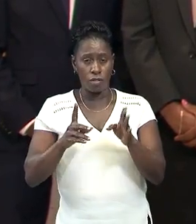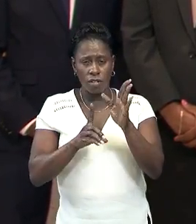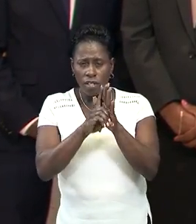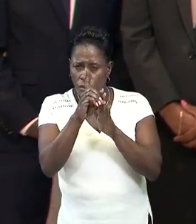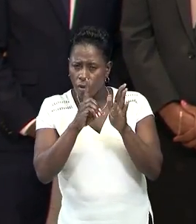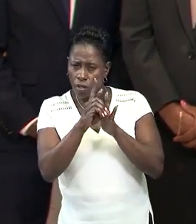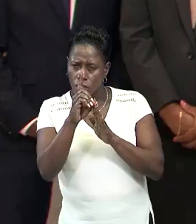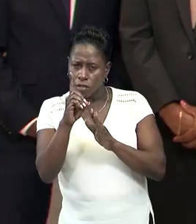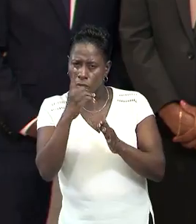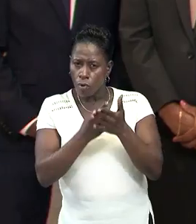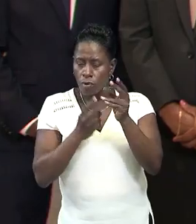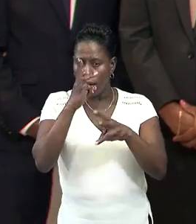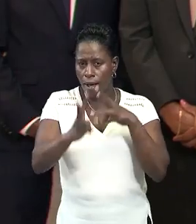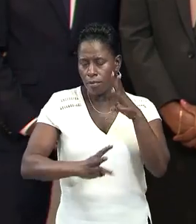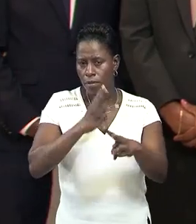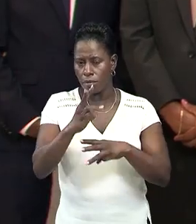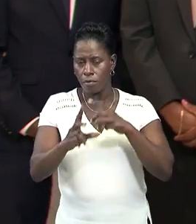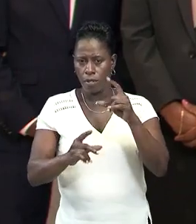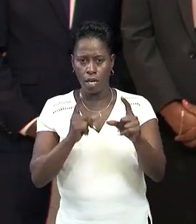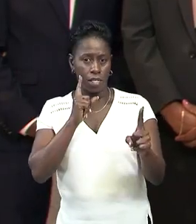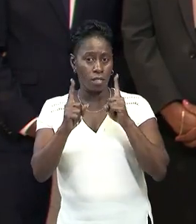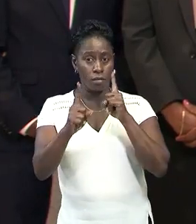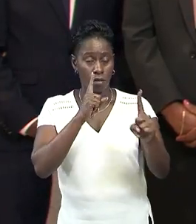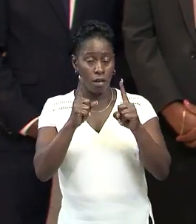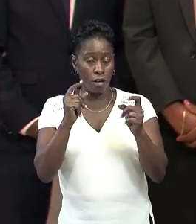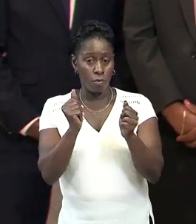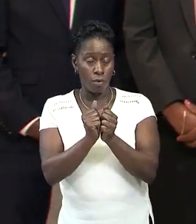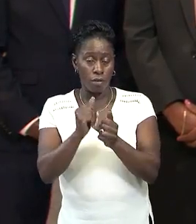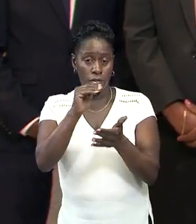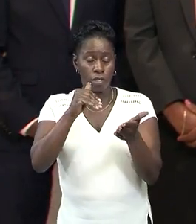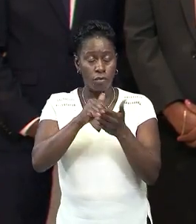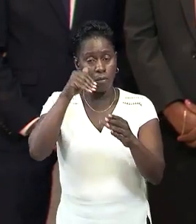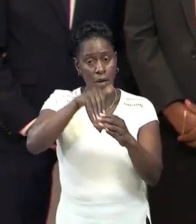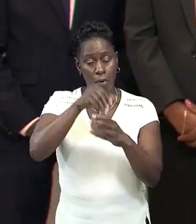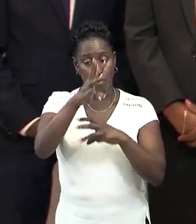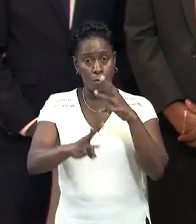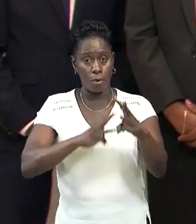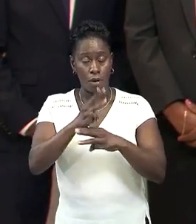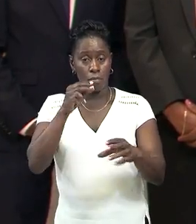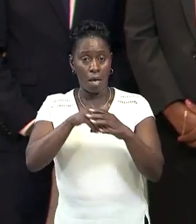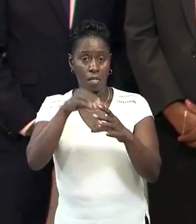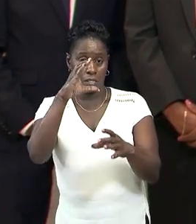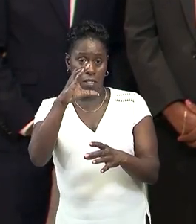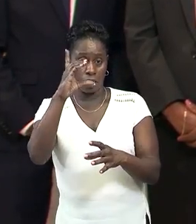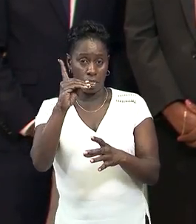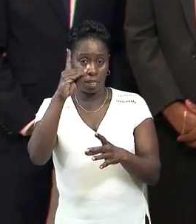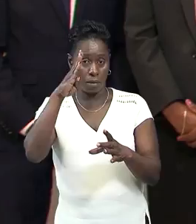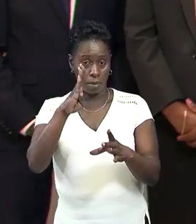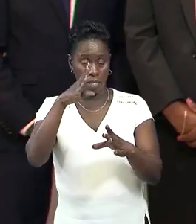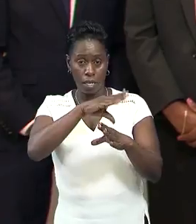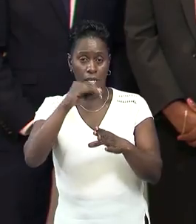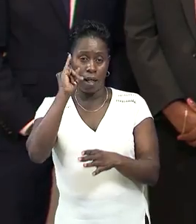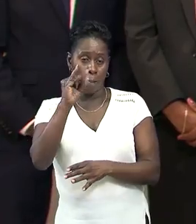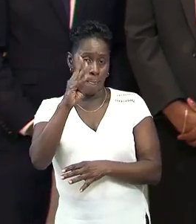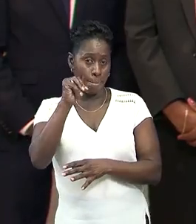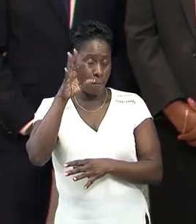worldwide, and we continue to dialogue with the Central Bank, the World Bank, the CDB, and the